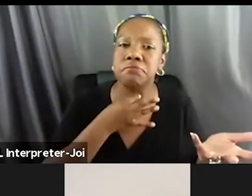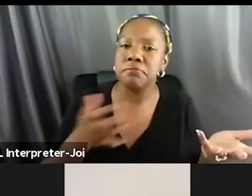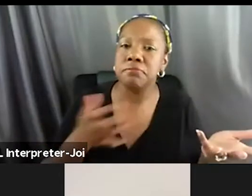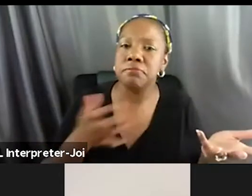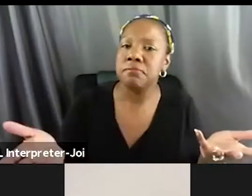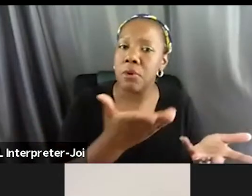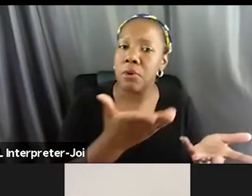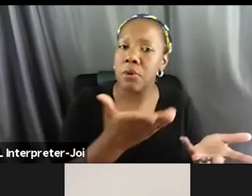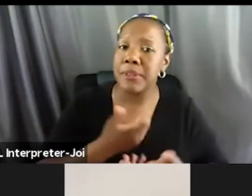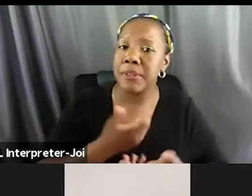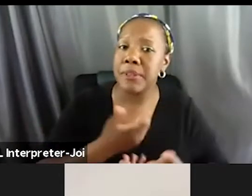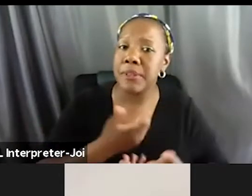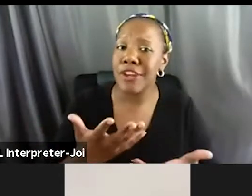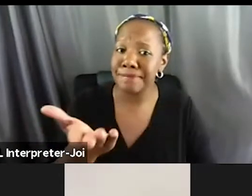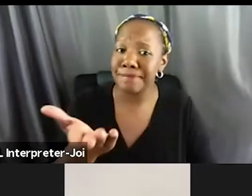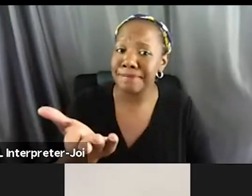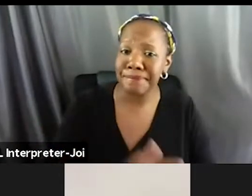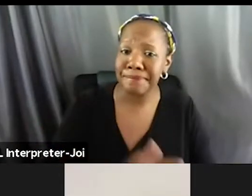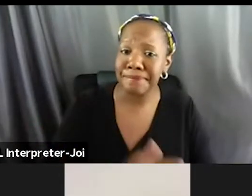to share that.